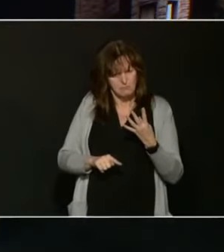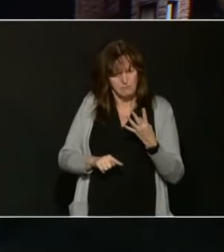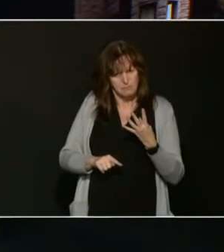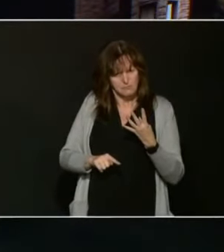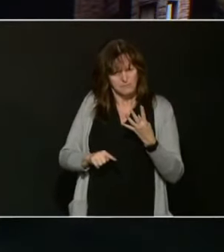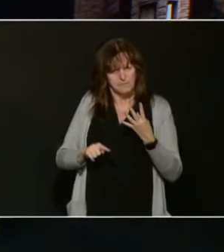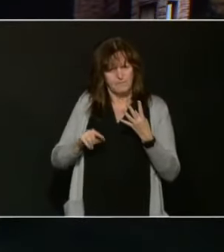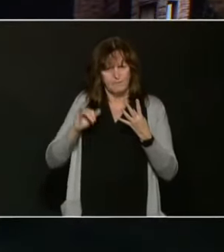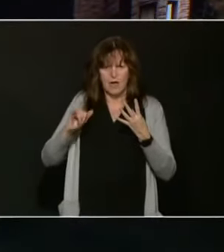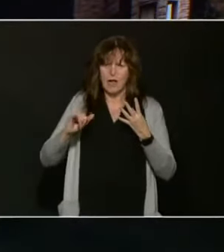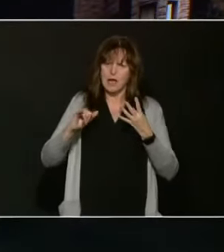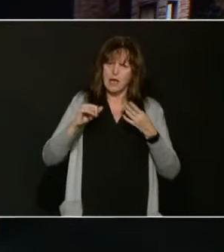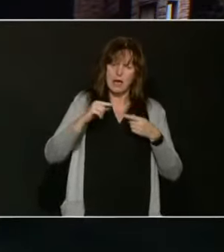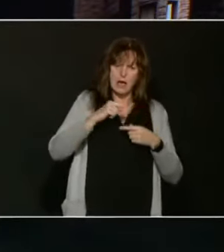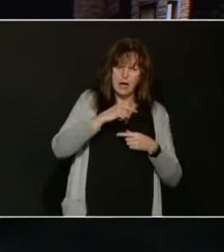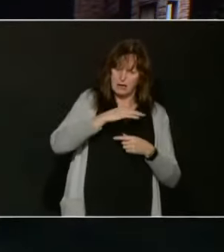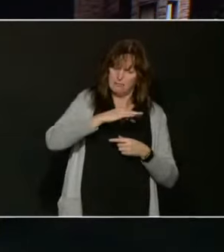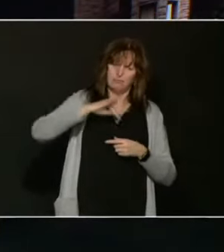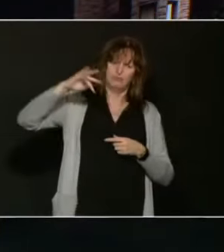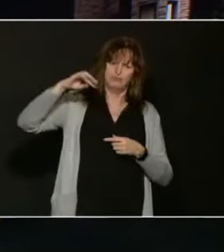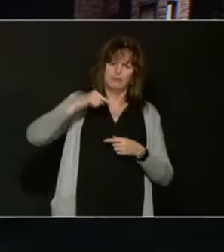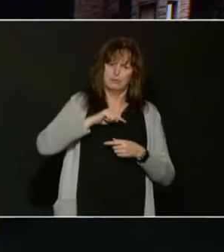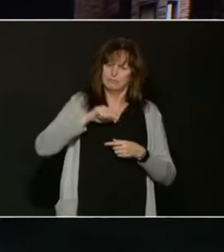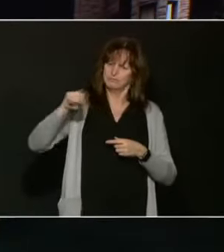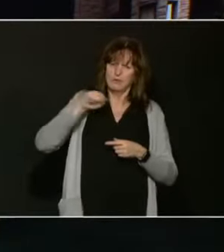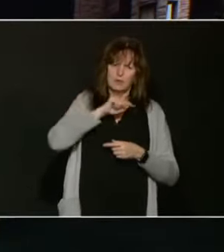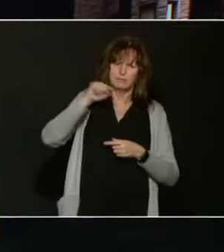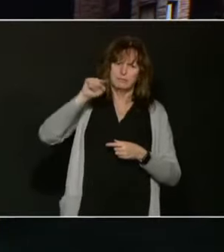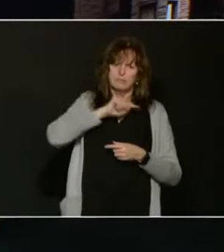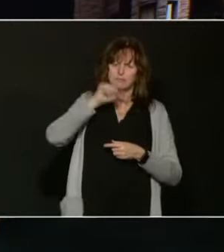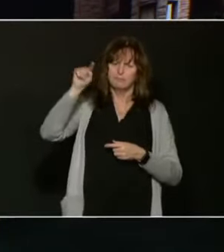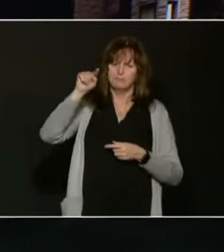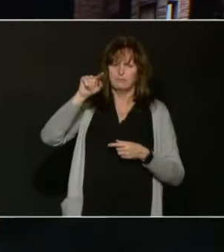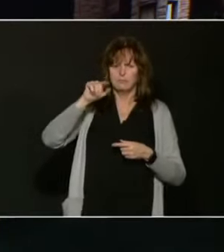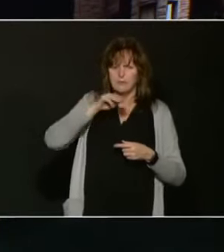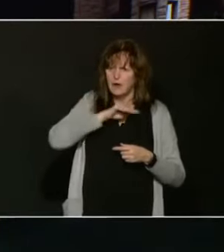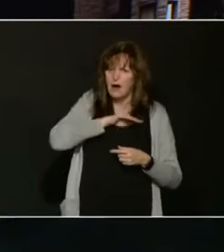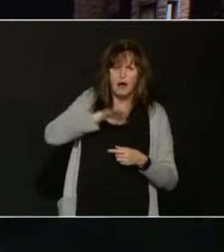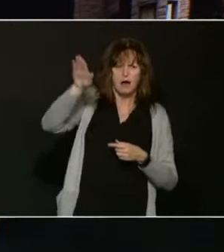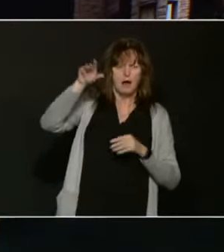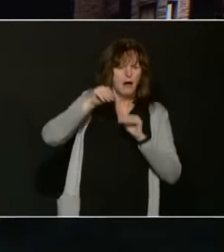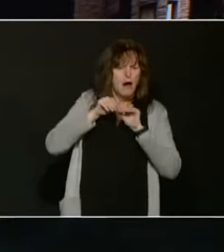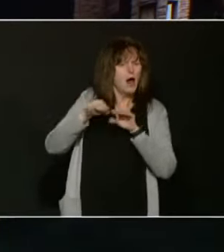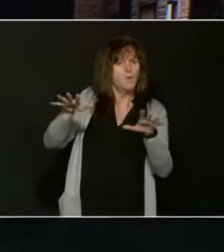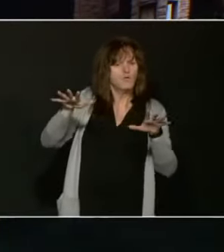what track you would say that they're likely on following those projections.